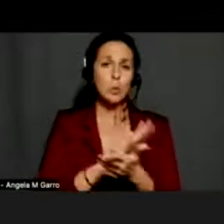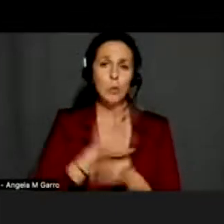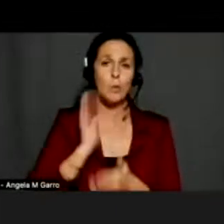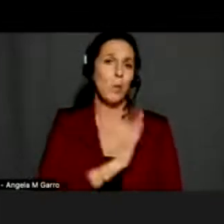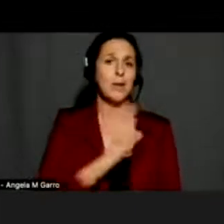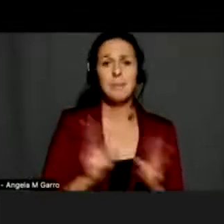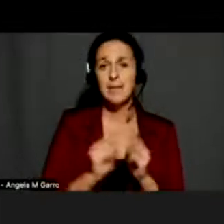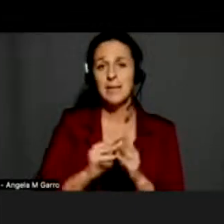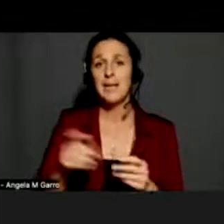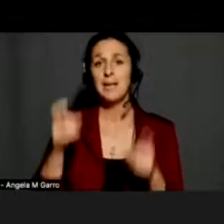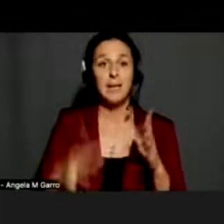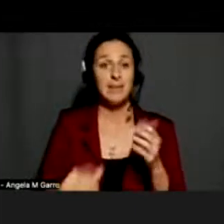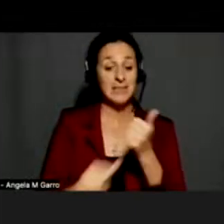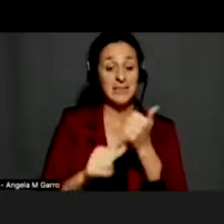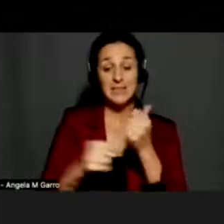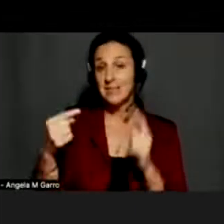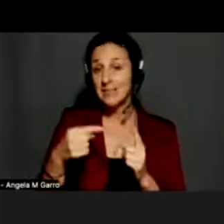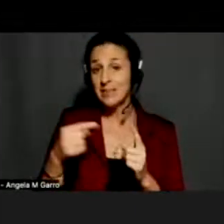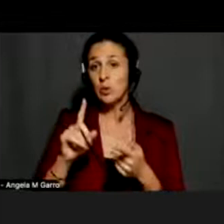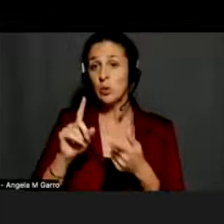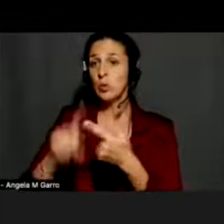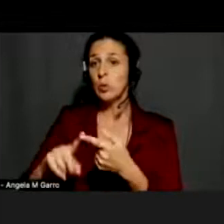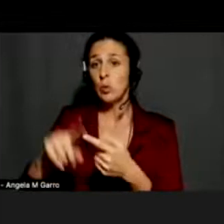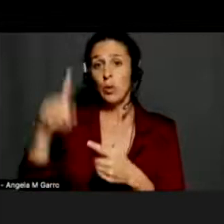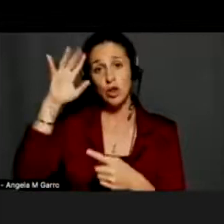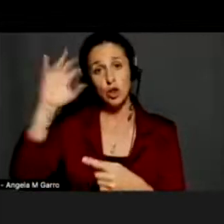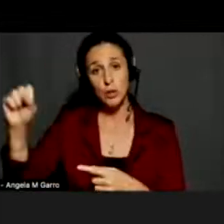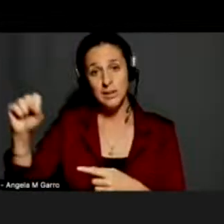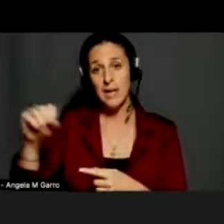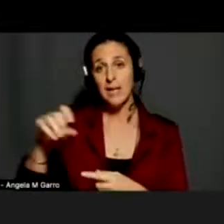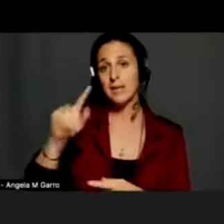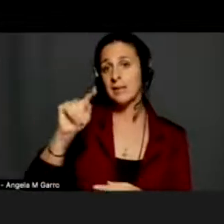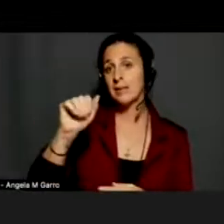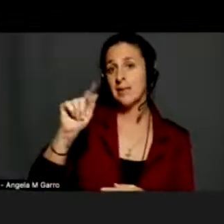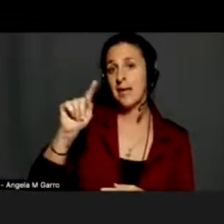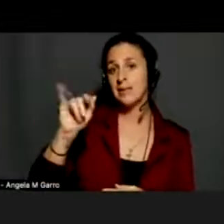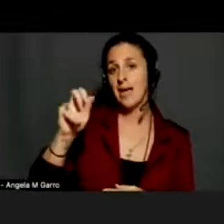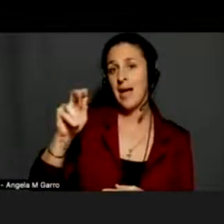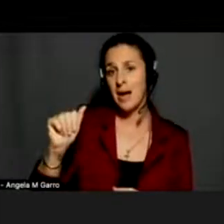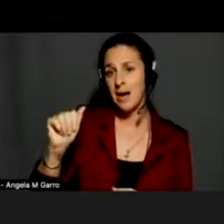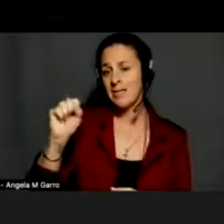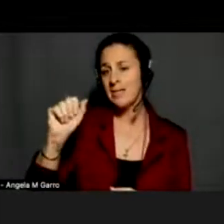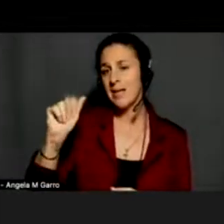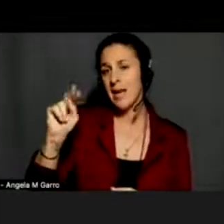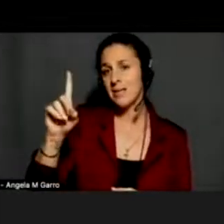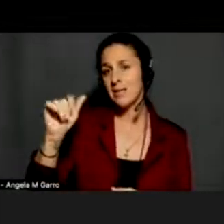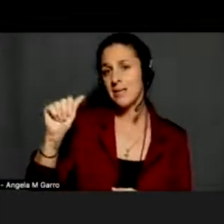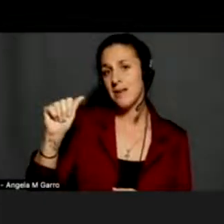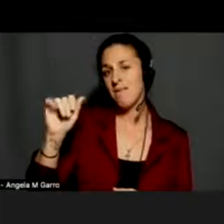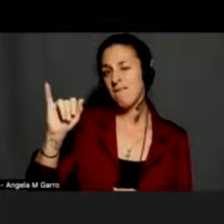administrative assistant to the superintendent. Her name is Tatiana Sandoval, Tatiana